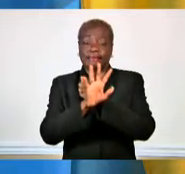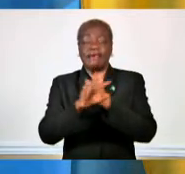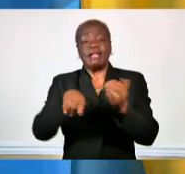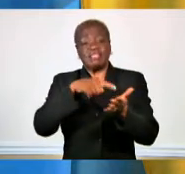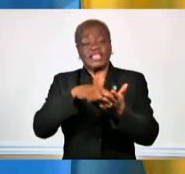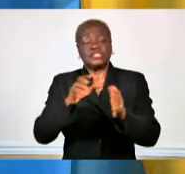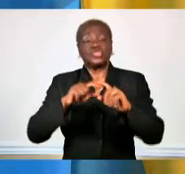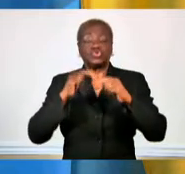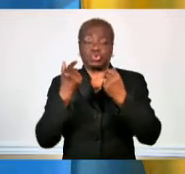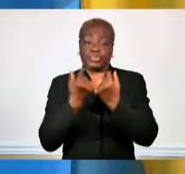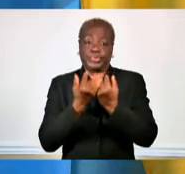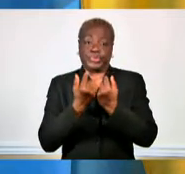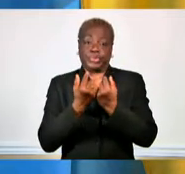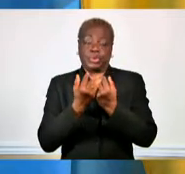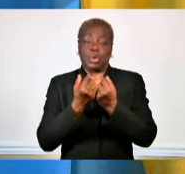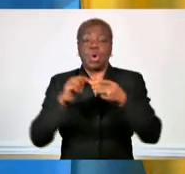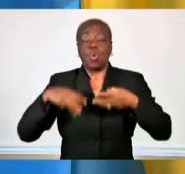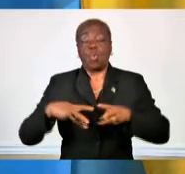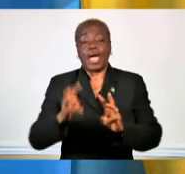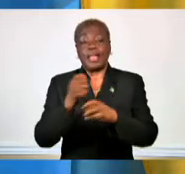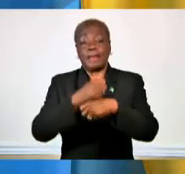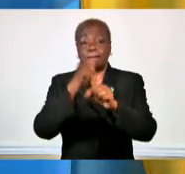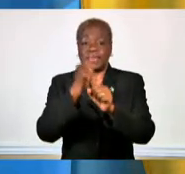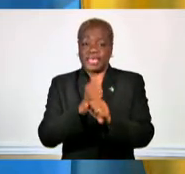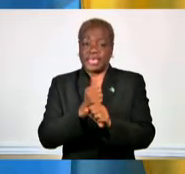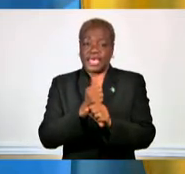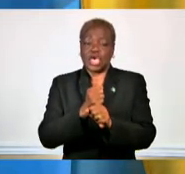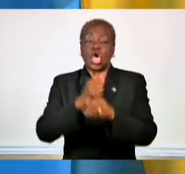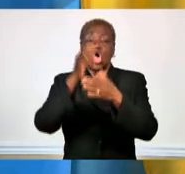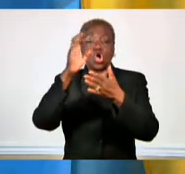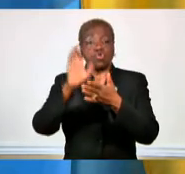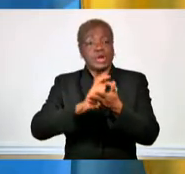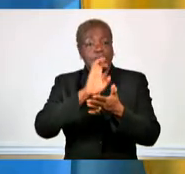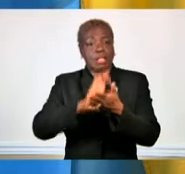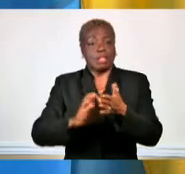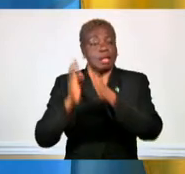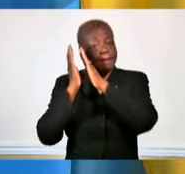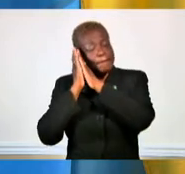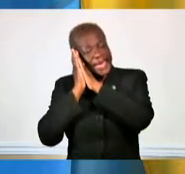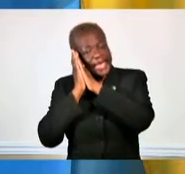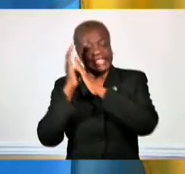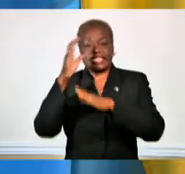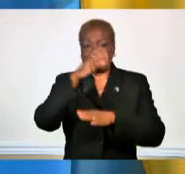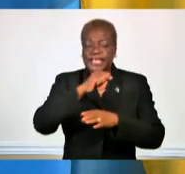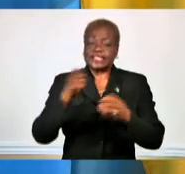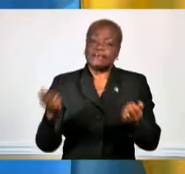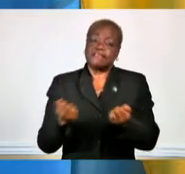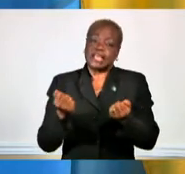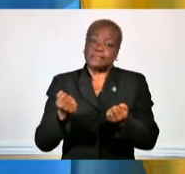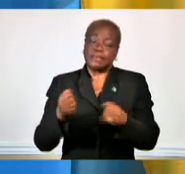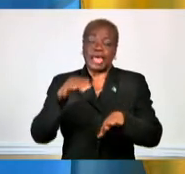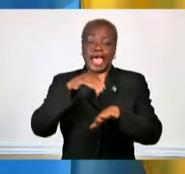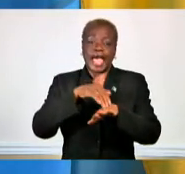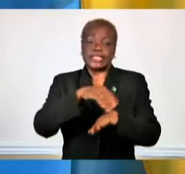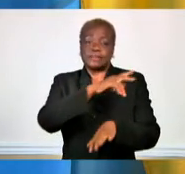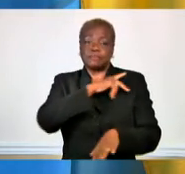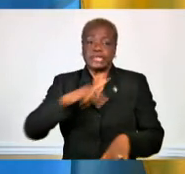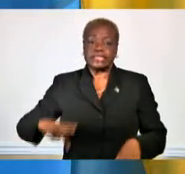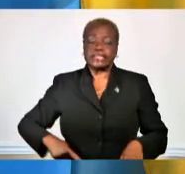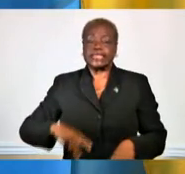group while making critical bed space available at our Princess Margaret Hospital.